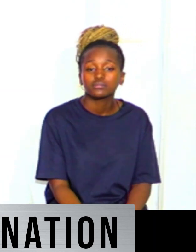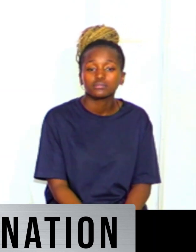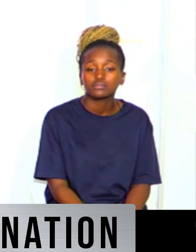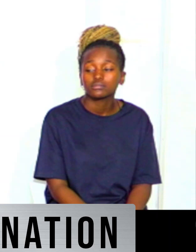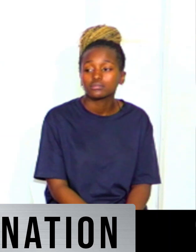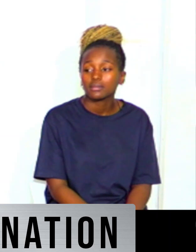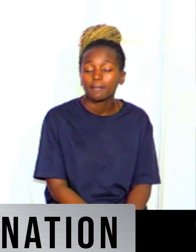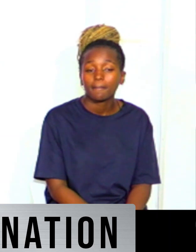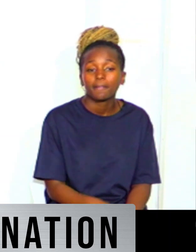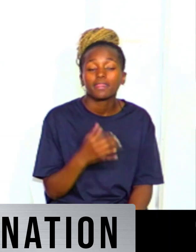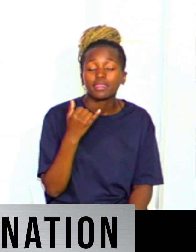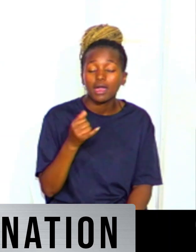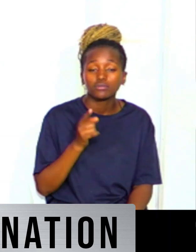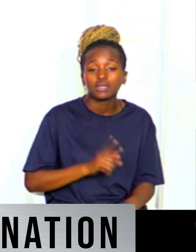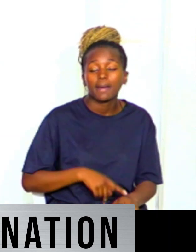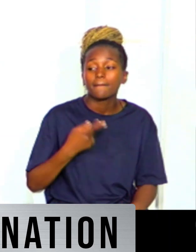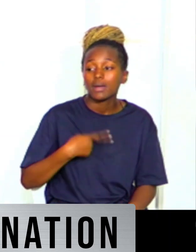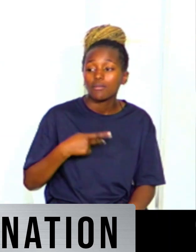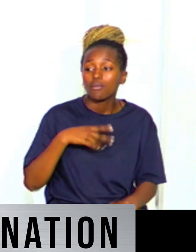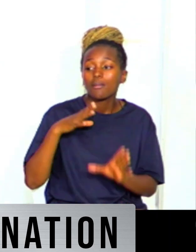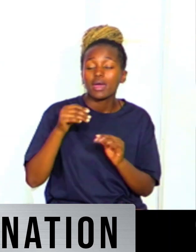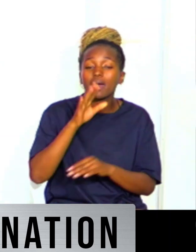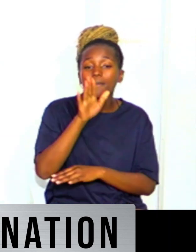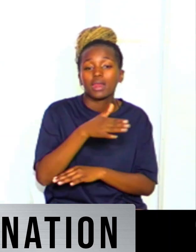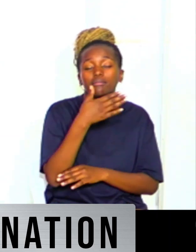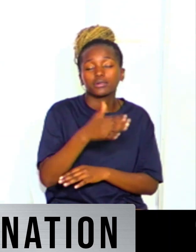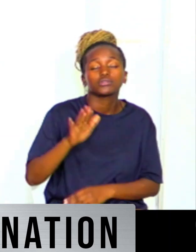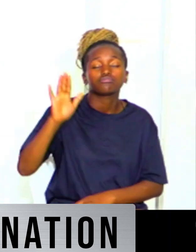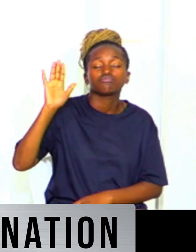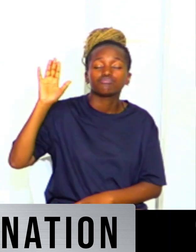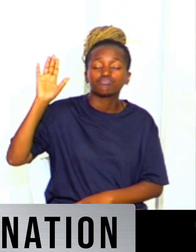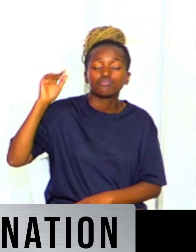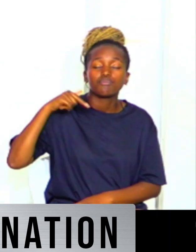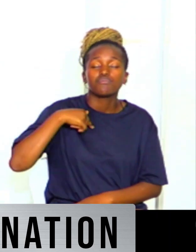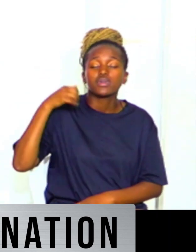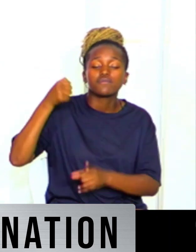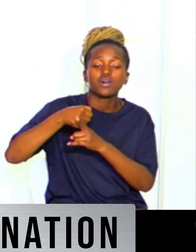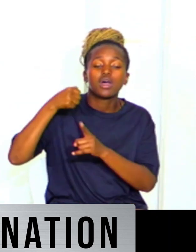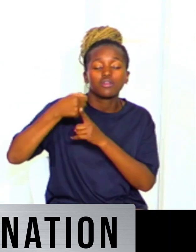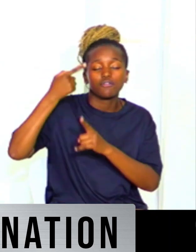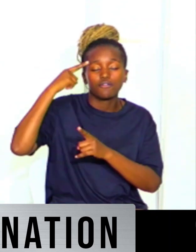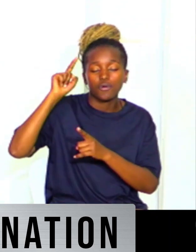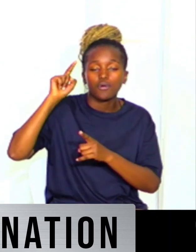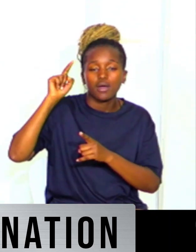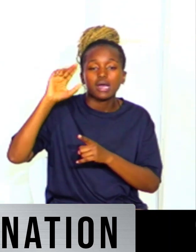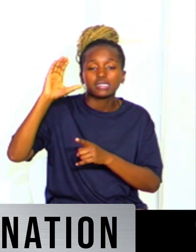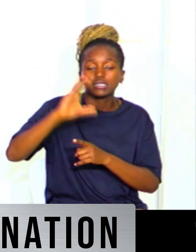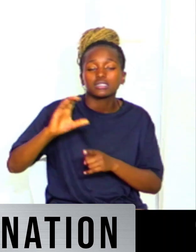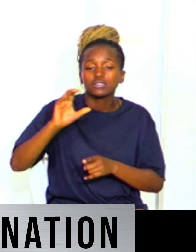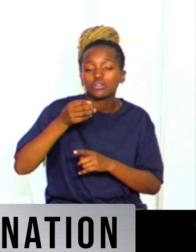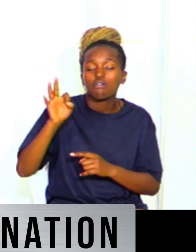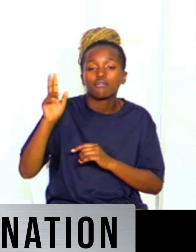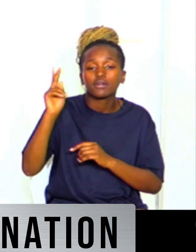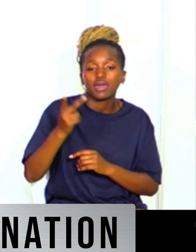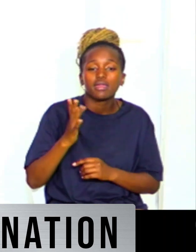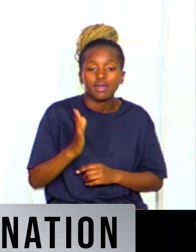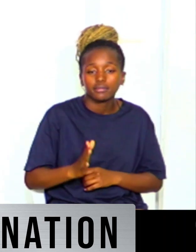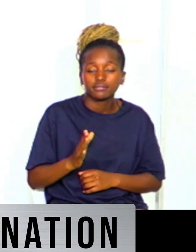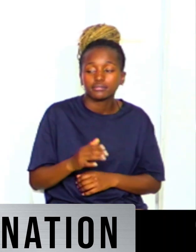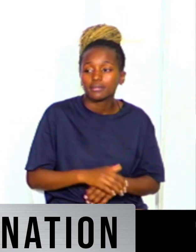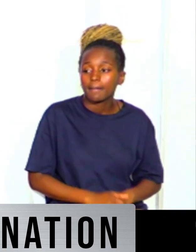Biblia wanasemanga nini? I will fight for the right of the citizen that chose me to go and fight for their